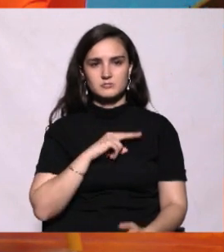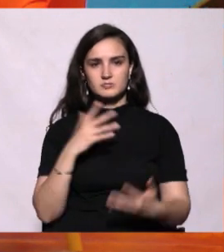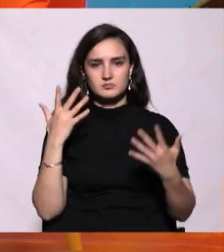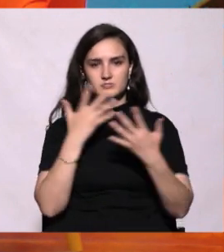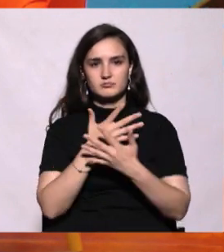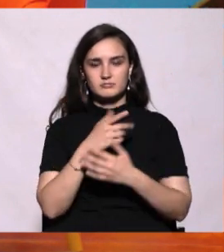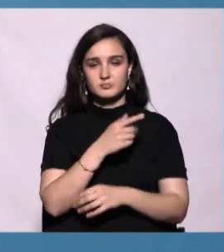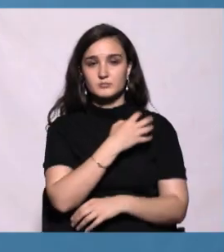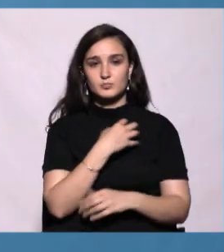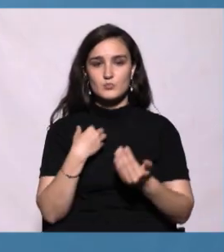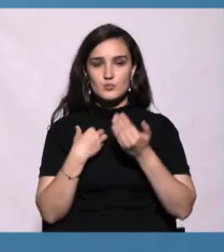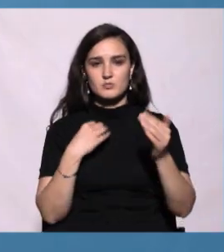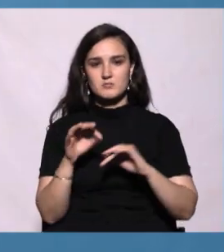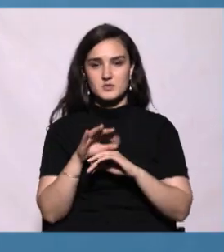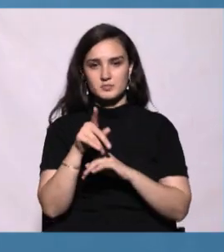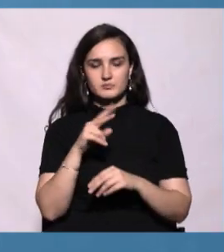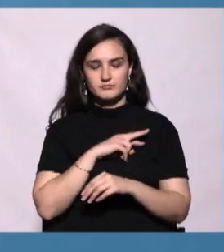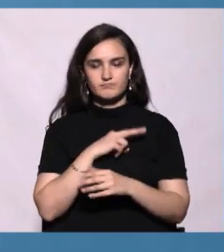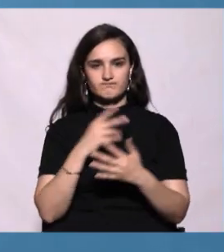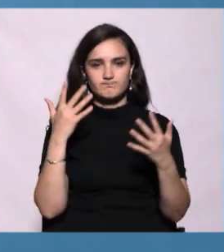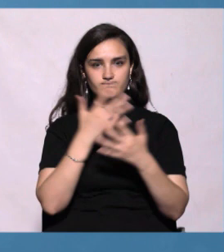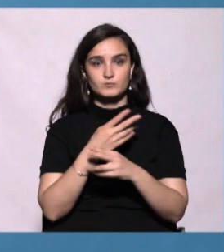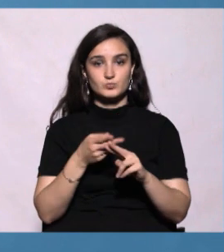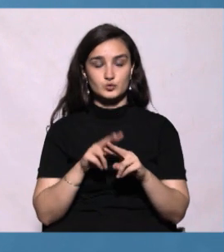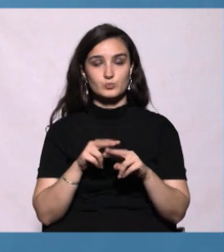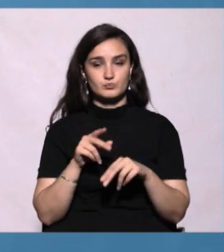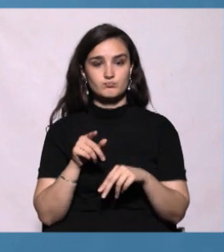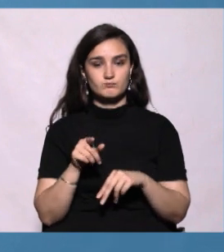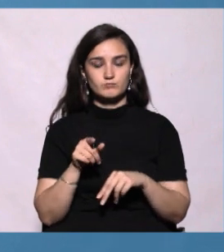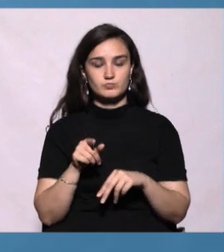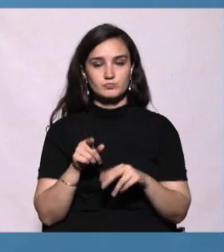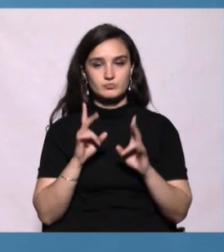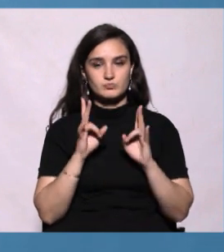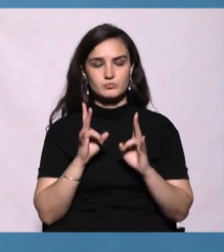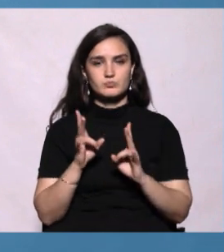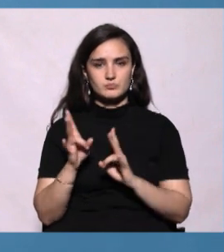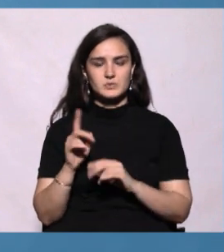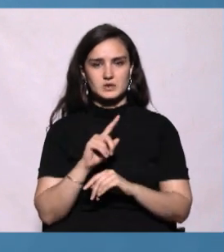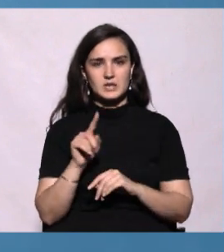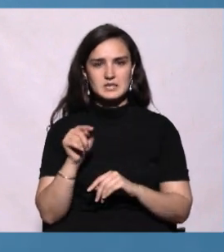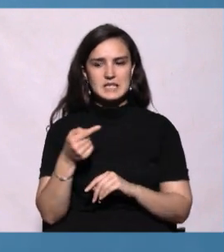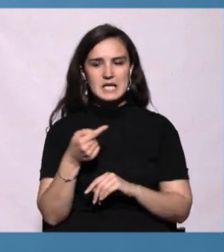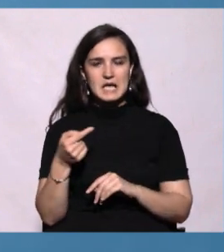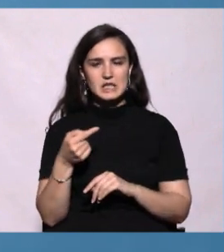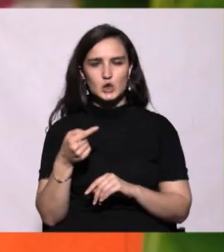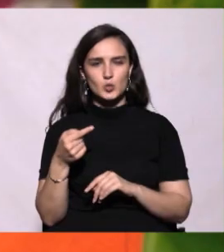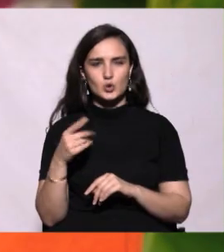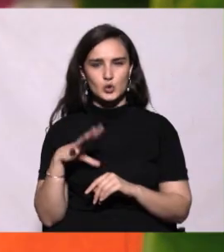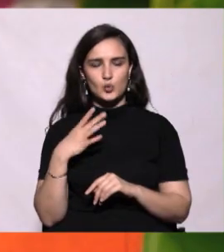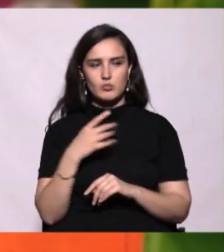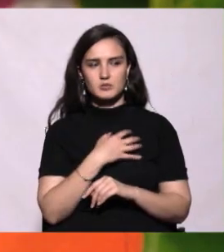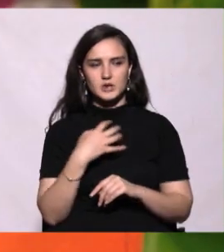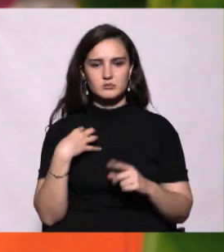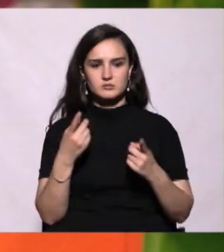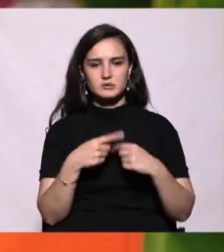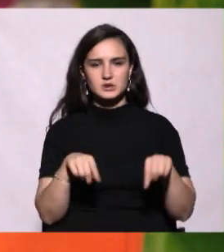with Guinevere, okay? And though nothing ever happens, it has some kind of negative effect on